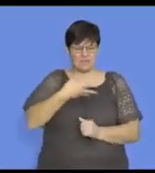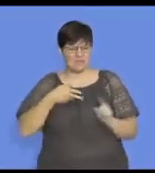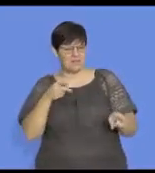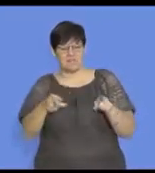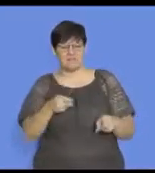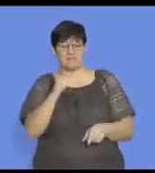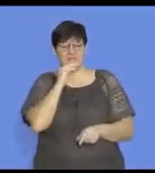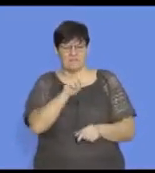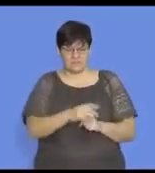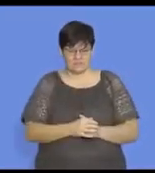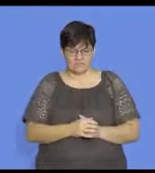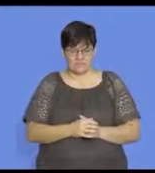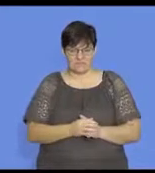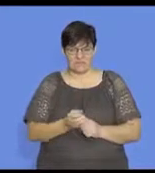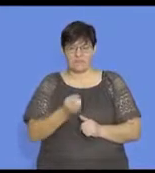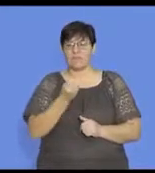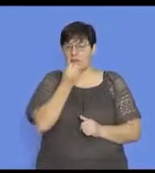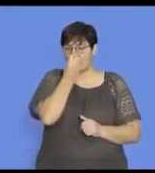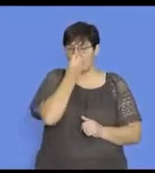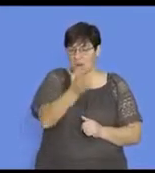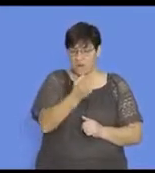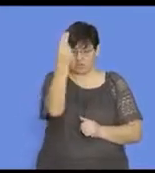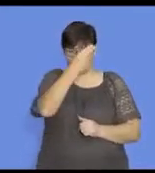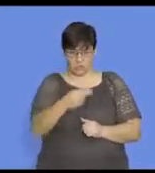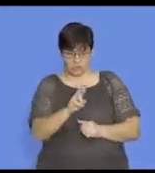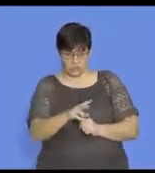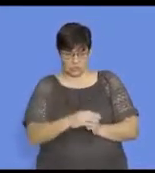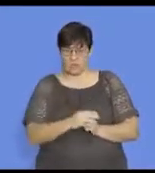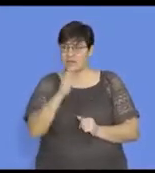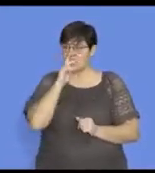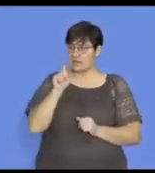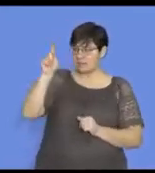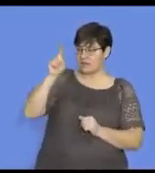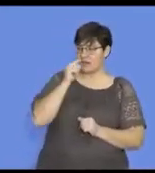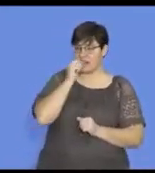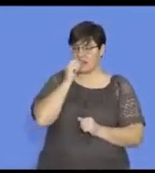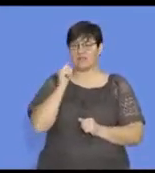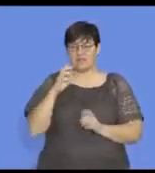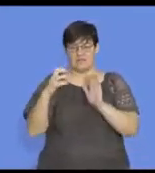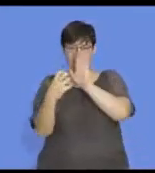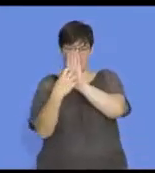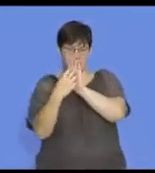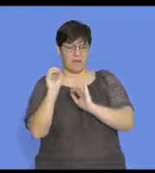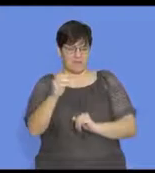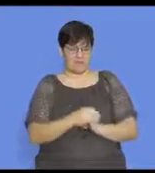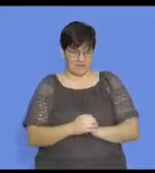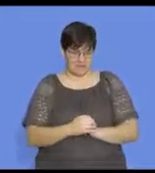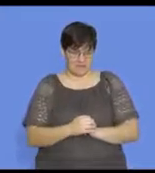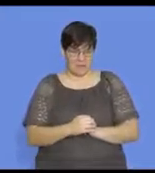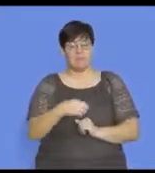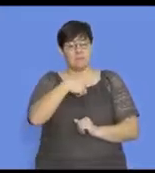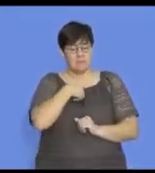to draw a flower for you. Now, you'll see in the top corner there's a bit of a diagram over there, but I'm going to